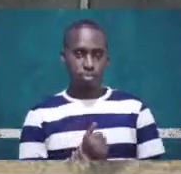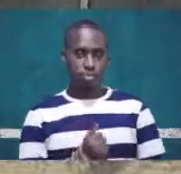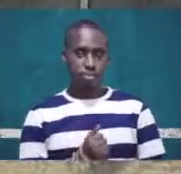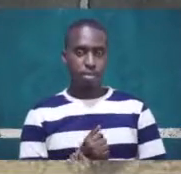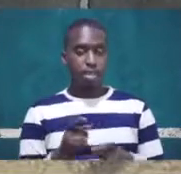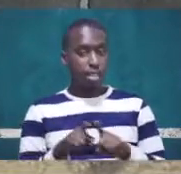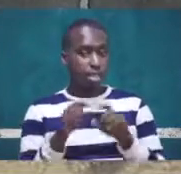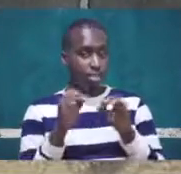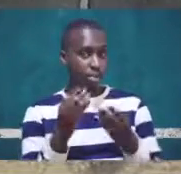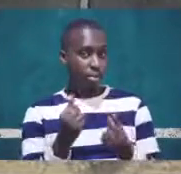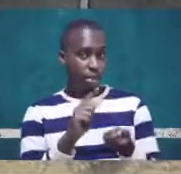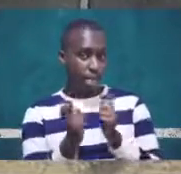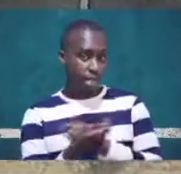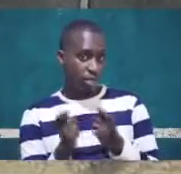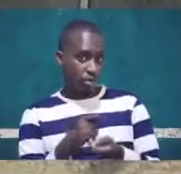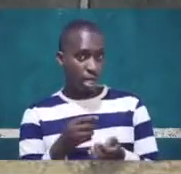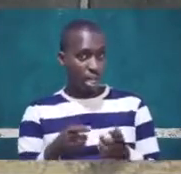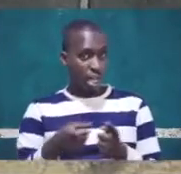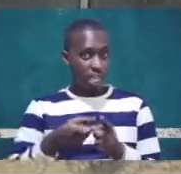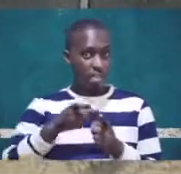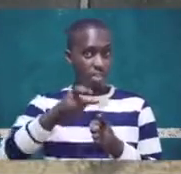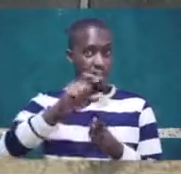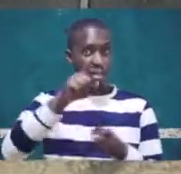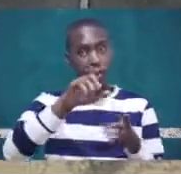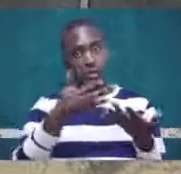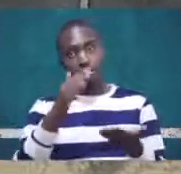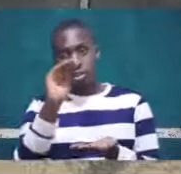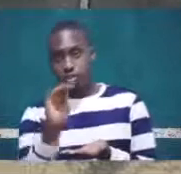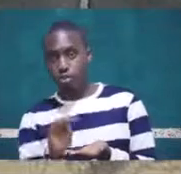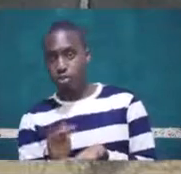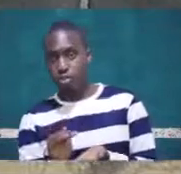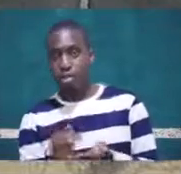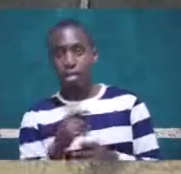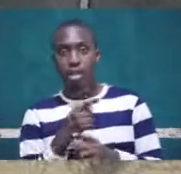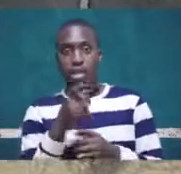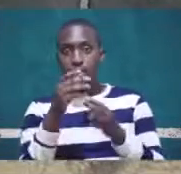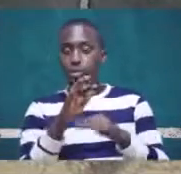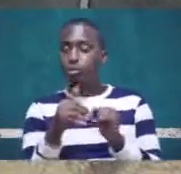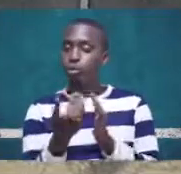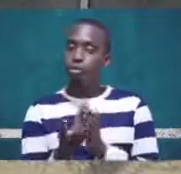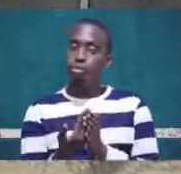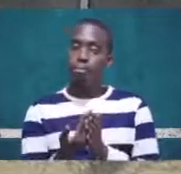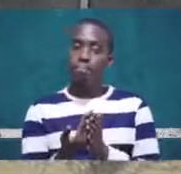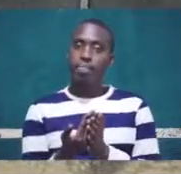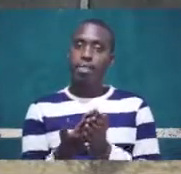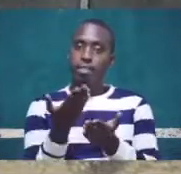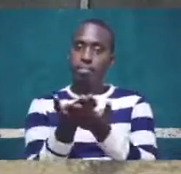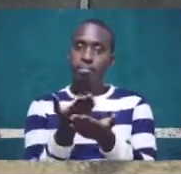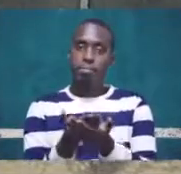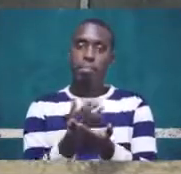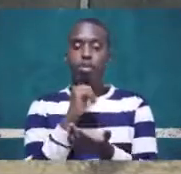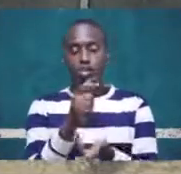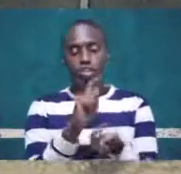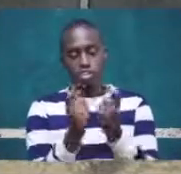price is changing, here it is increasing, here it is reducing, but quantity demanded is not changing. The quantity demanded is